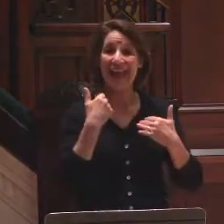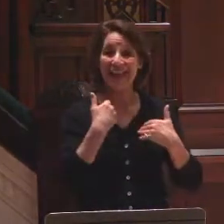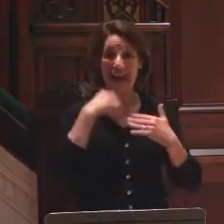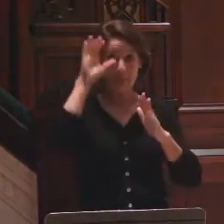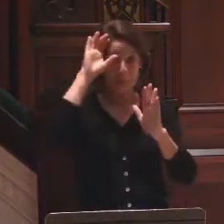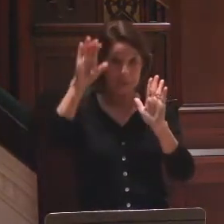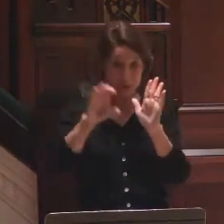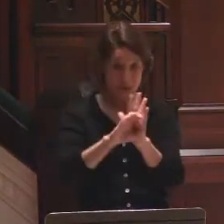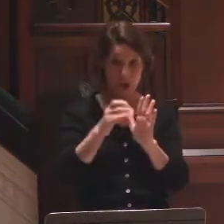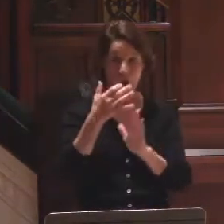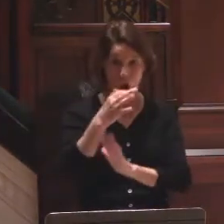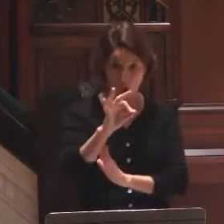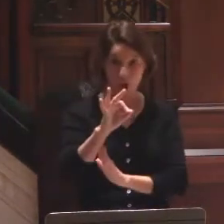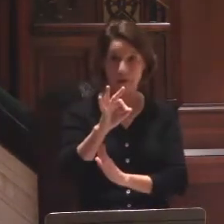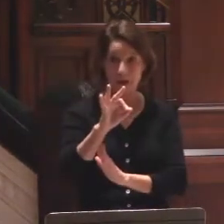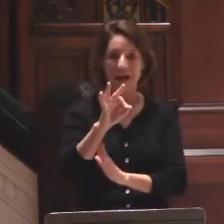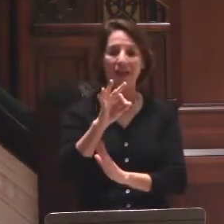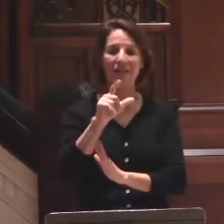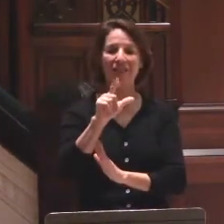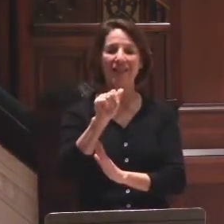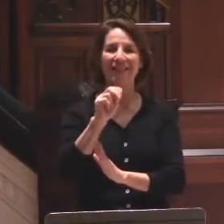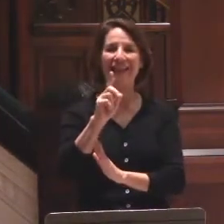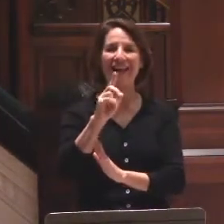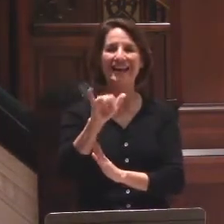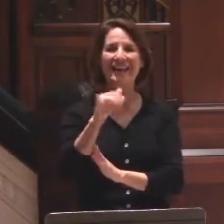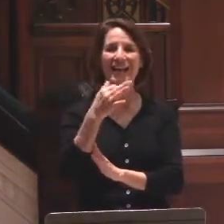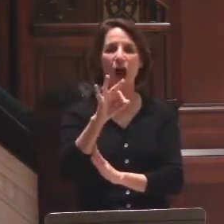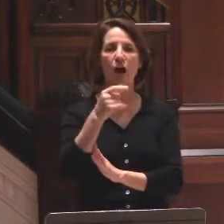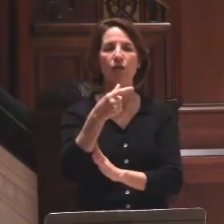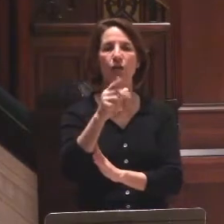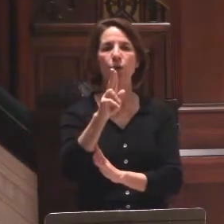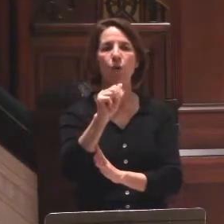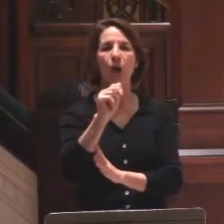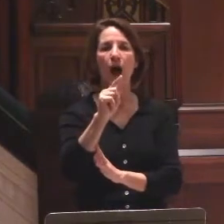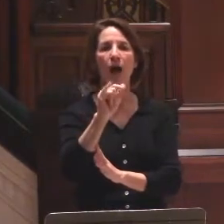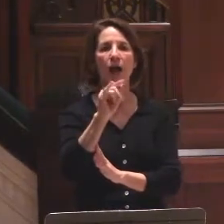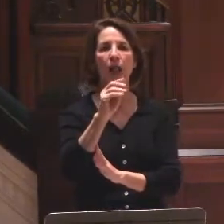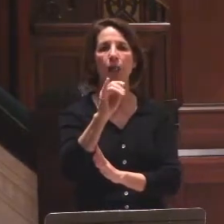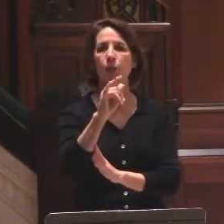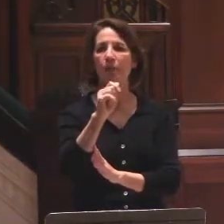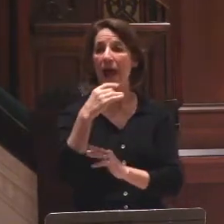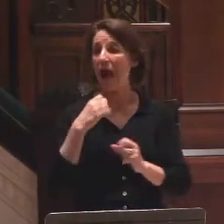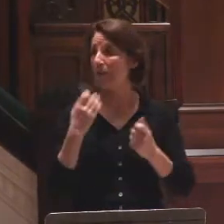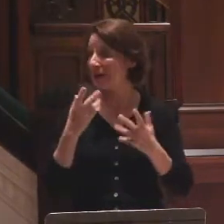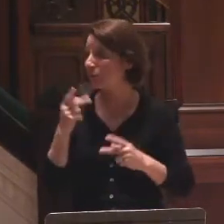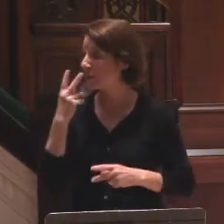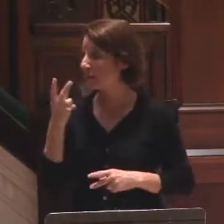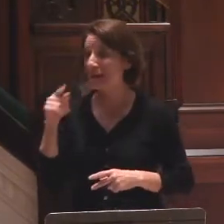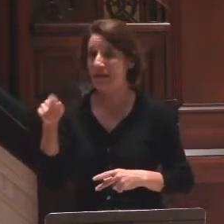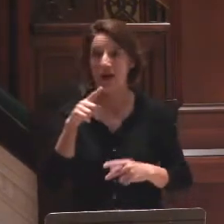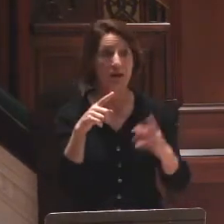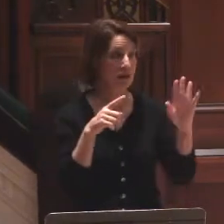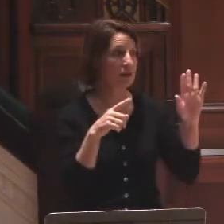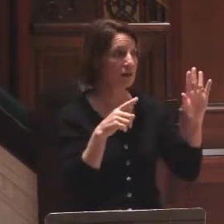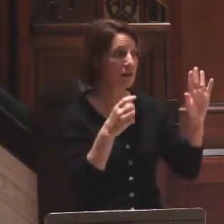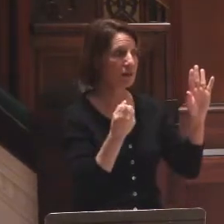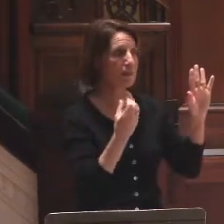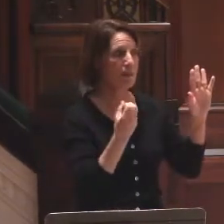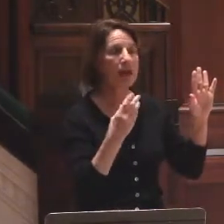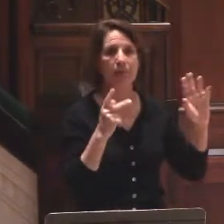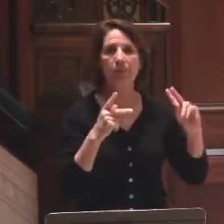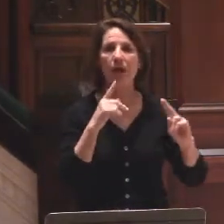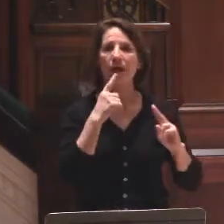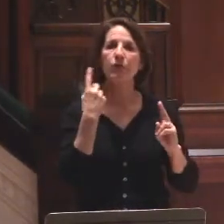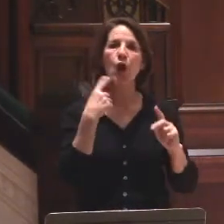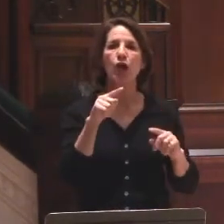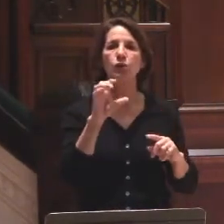Lady of Guadalupe. And many of you have seen that. How many of you have seen that down in Mexico? I know a lot of us have gone to Chiapas